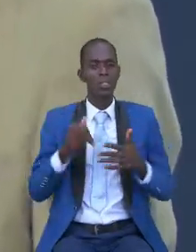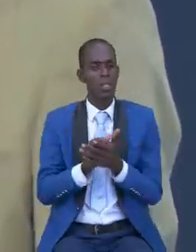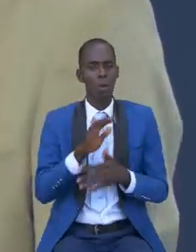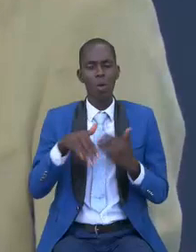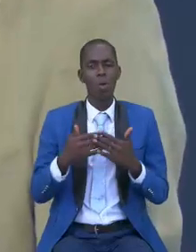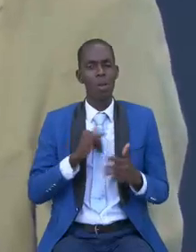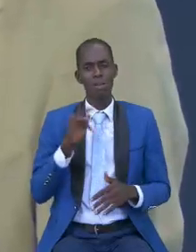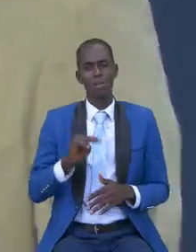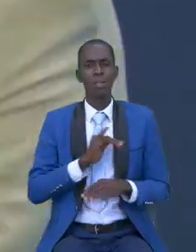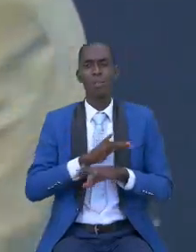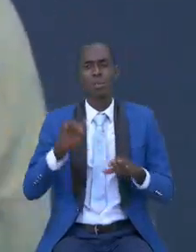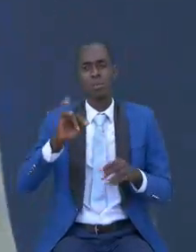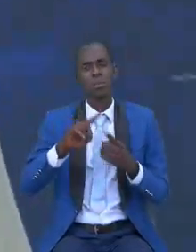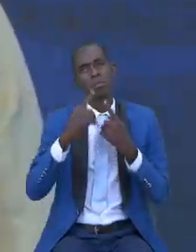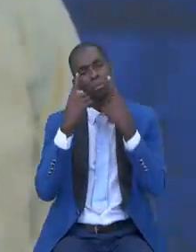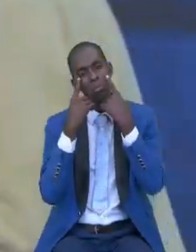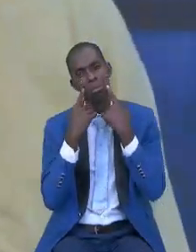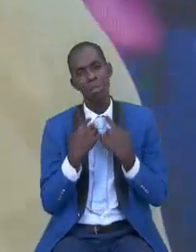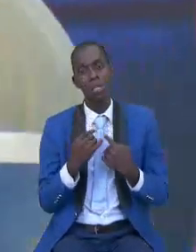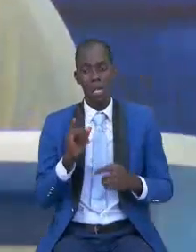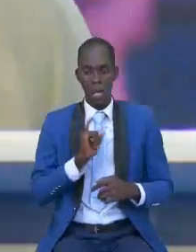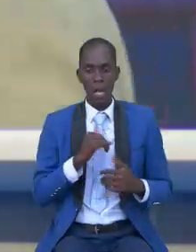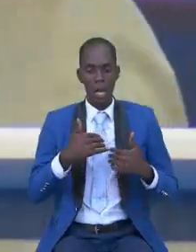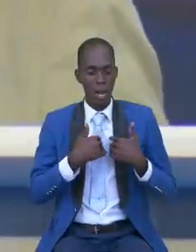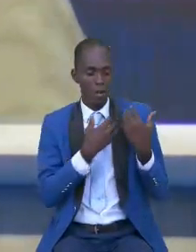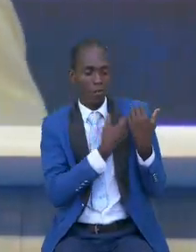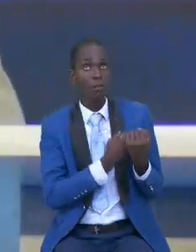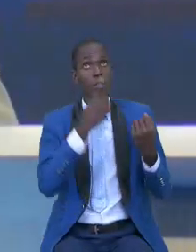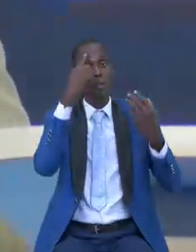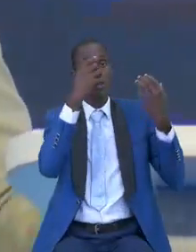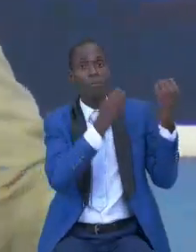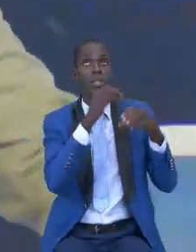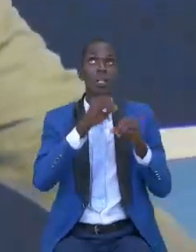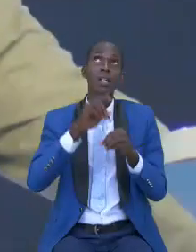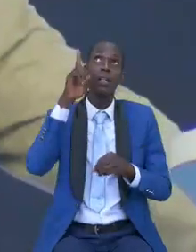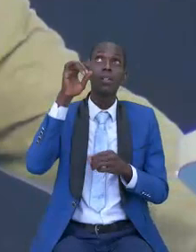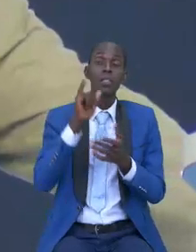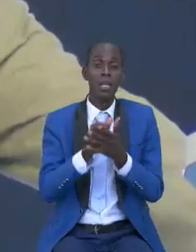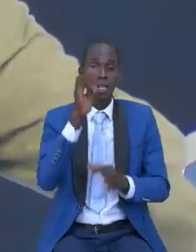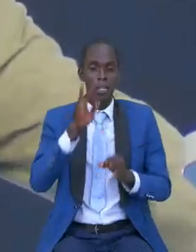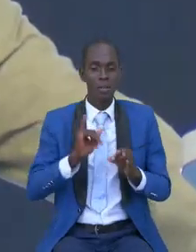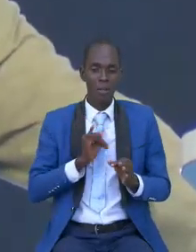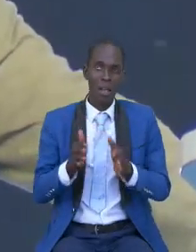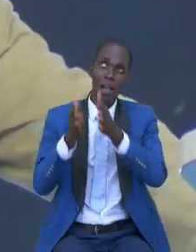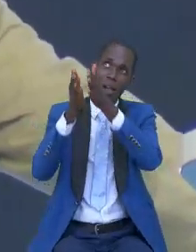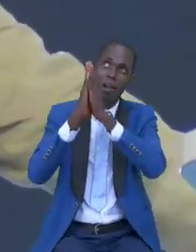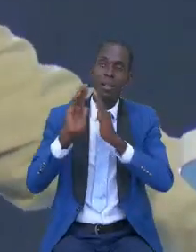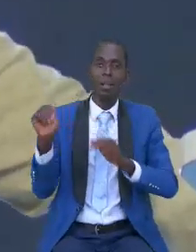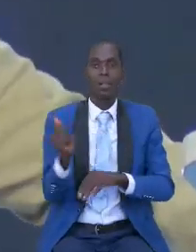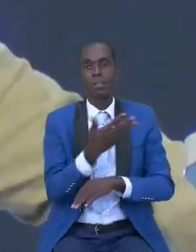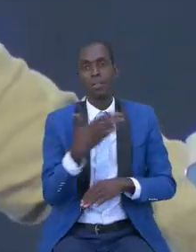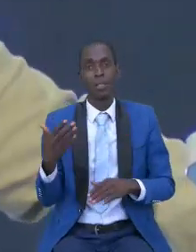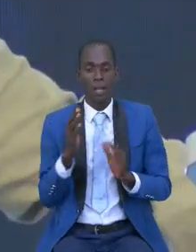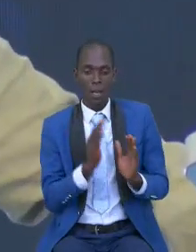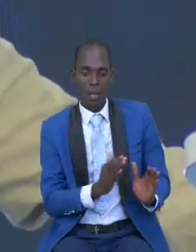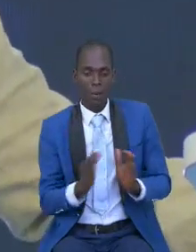to cry. I have confident faith in him that if I ask anything